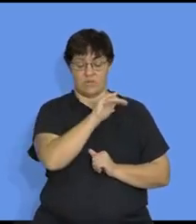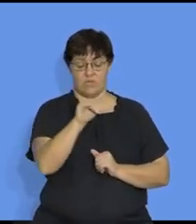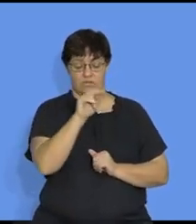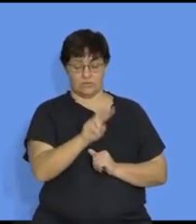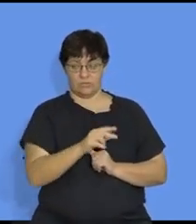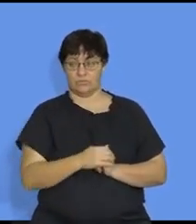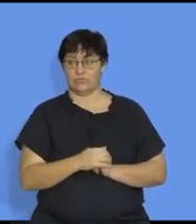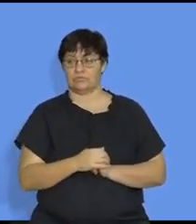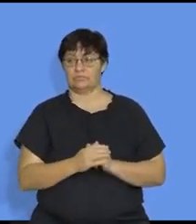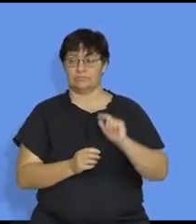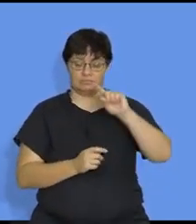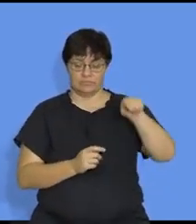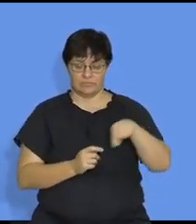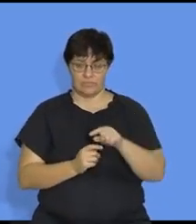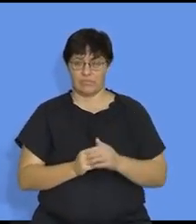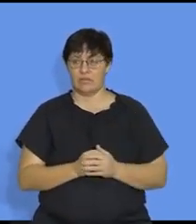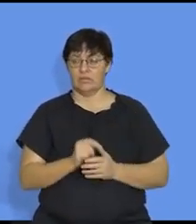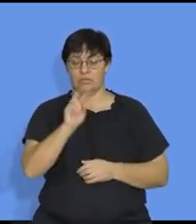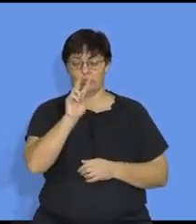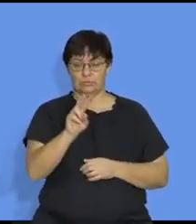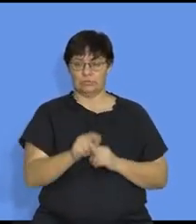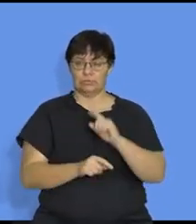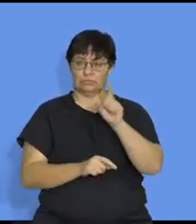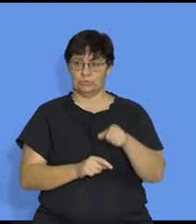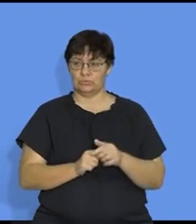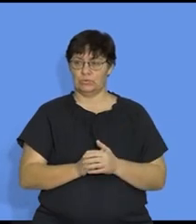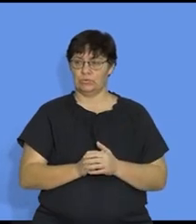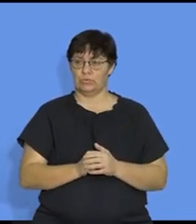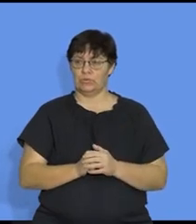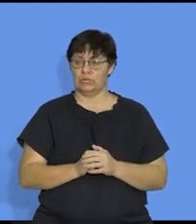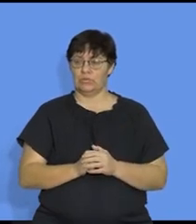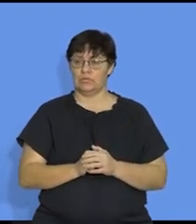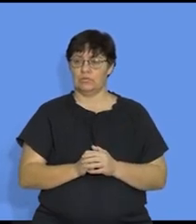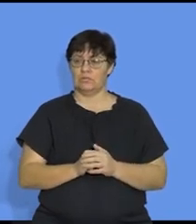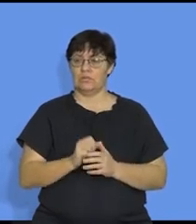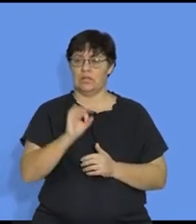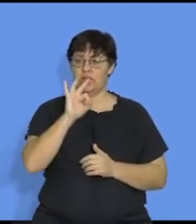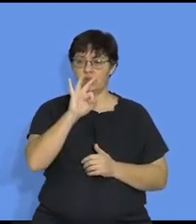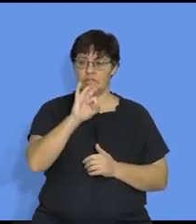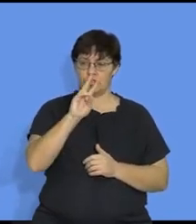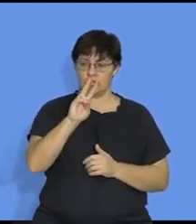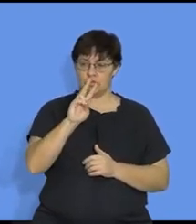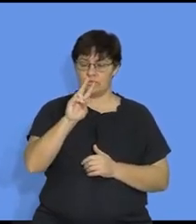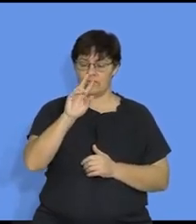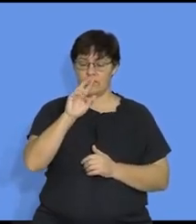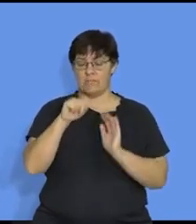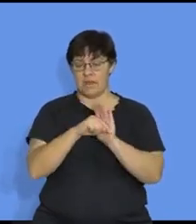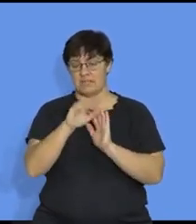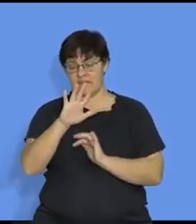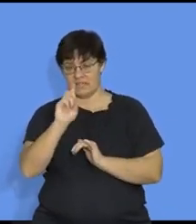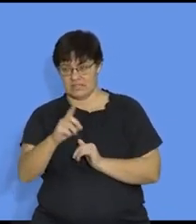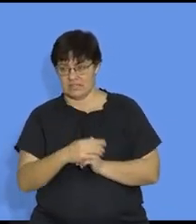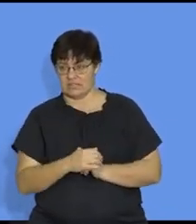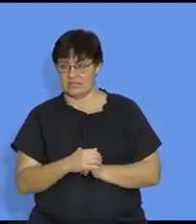9 over 2 times 2 times the A that I'm bringing